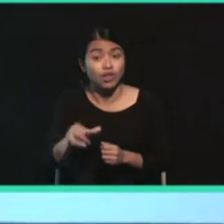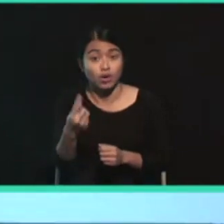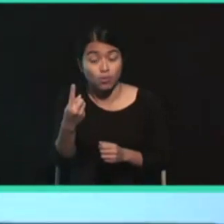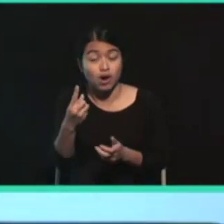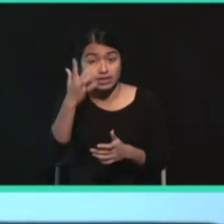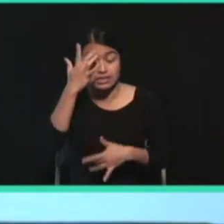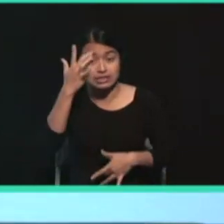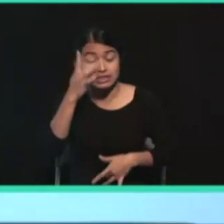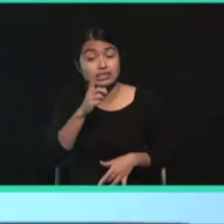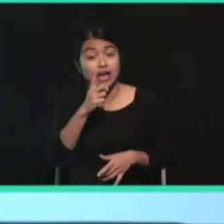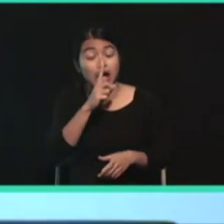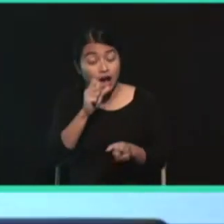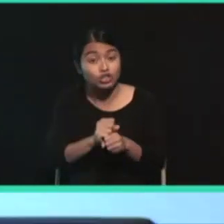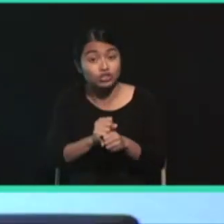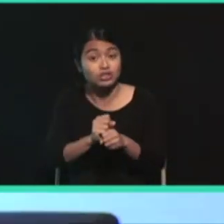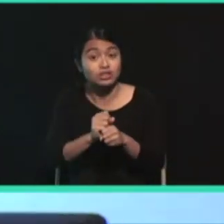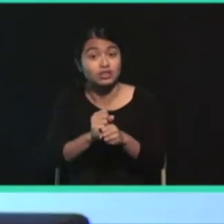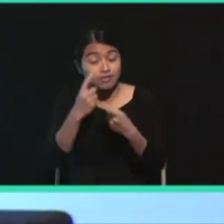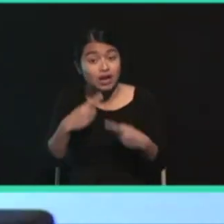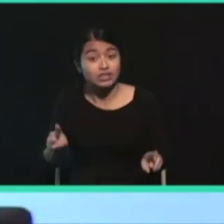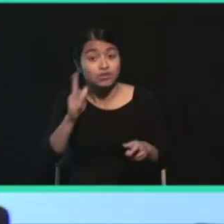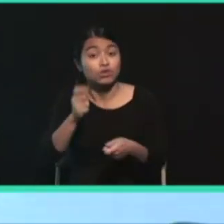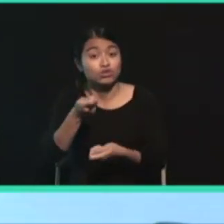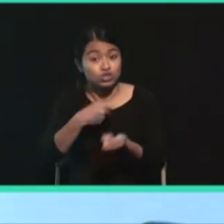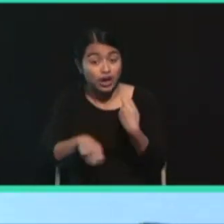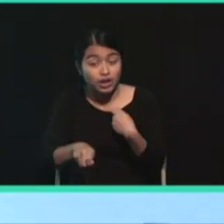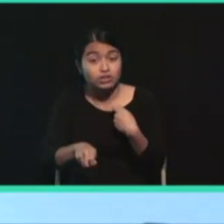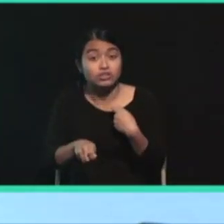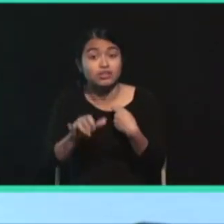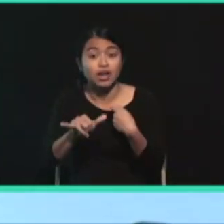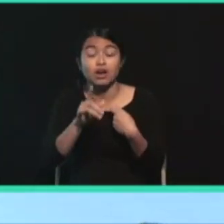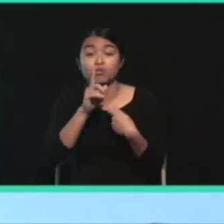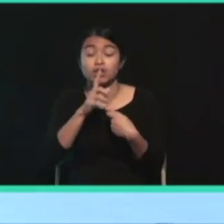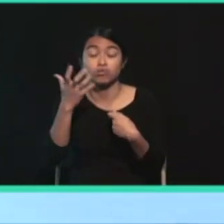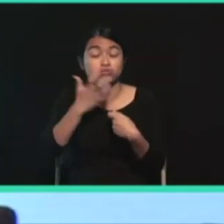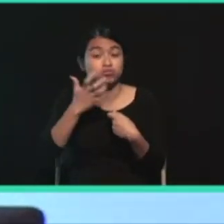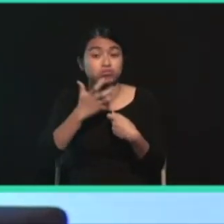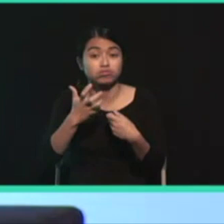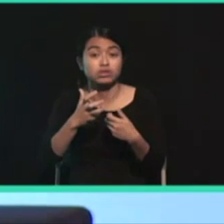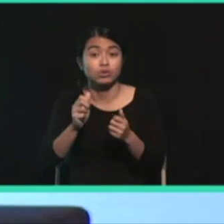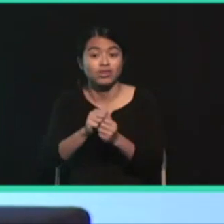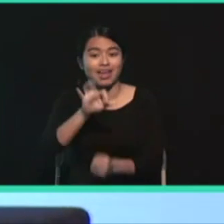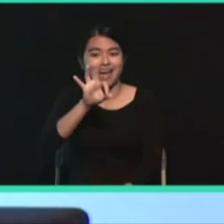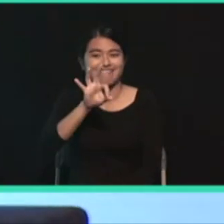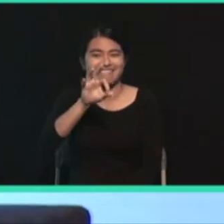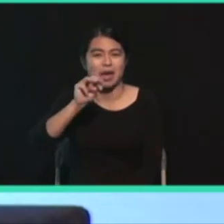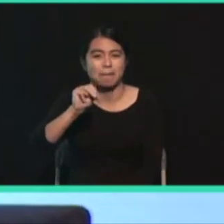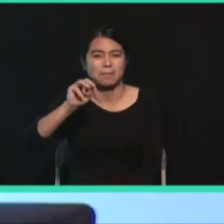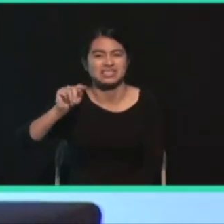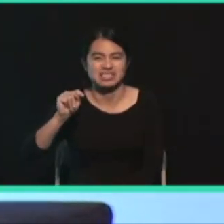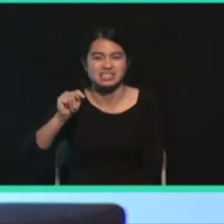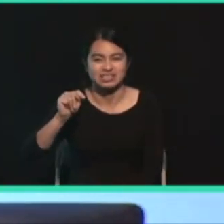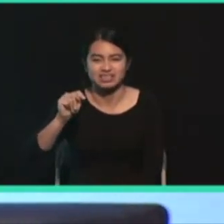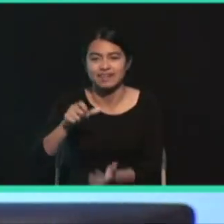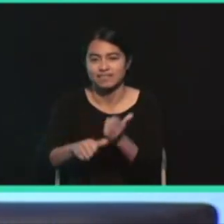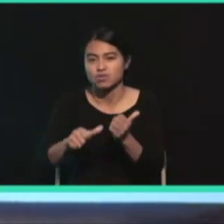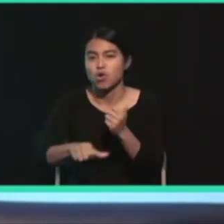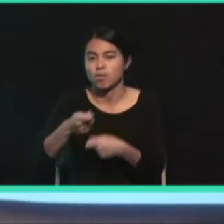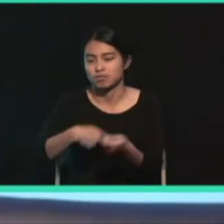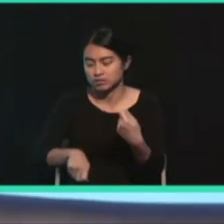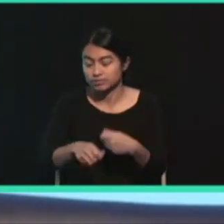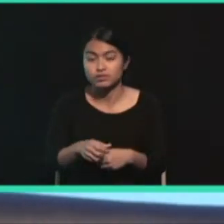disease is actually affected by changing in a microbiota so dramatical by this FMT. So the question is, are there